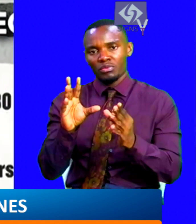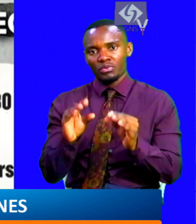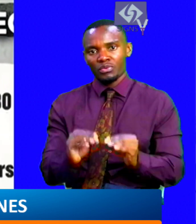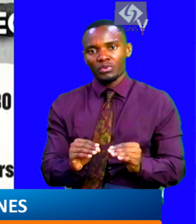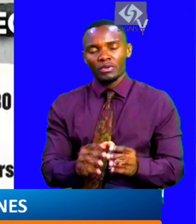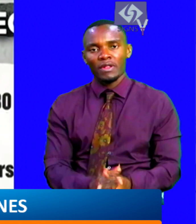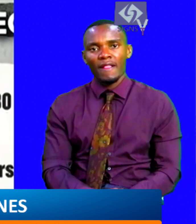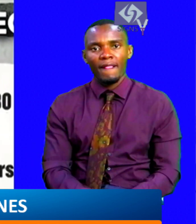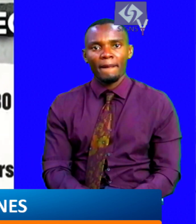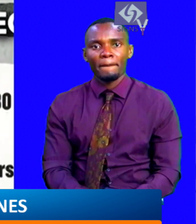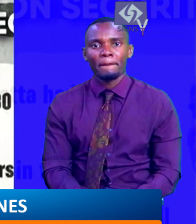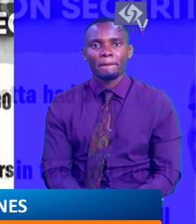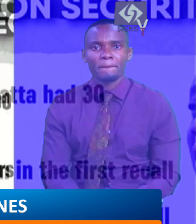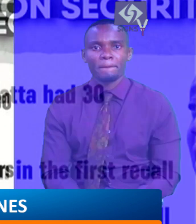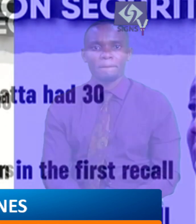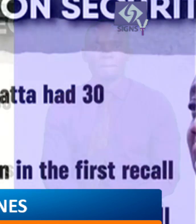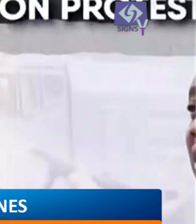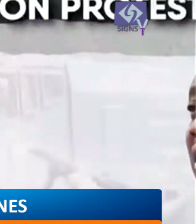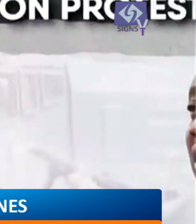is fleeting.